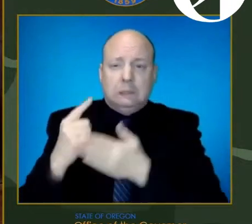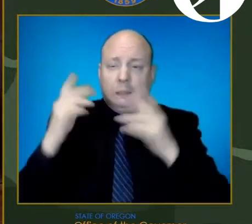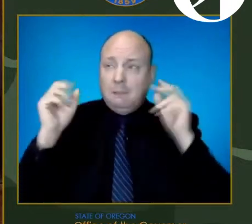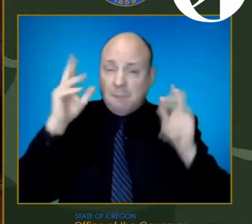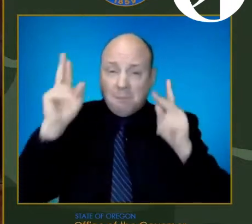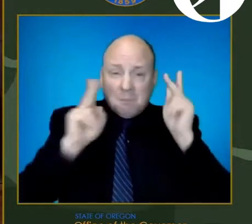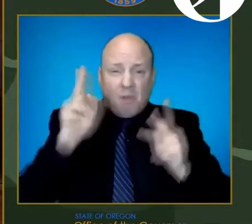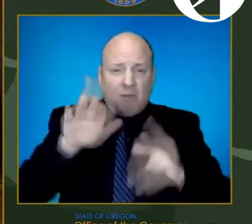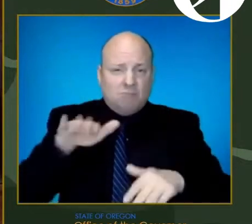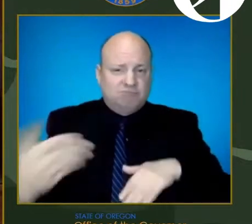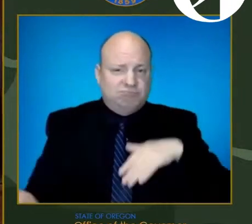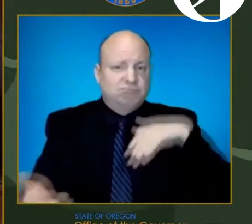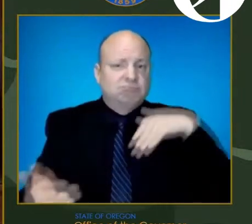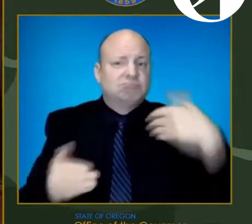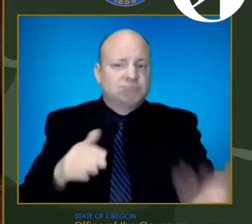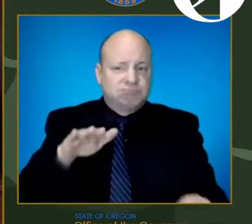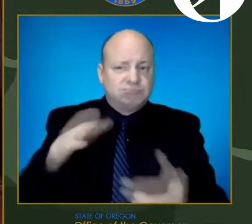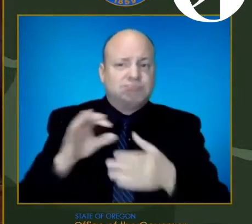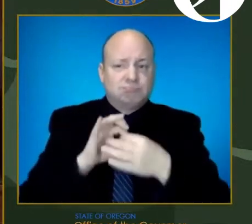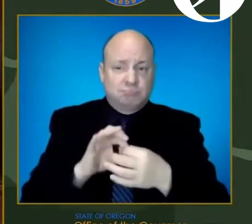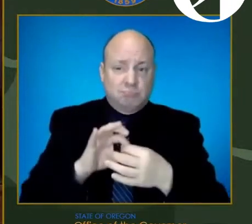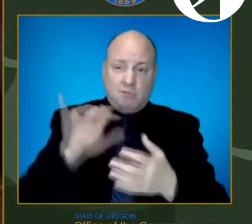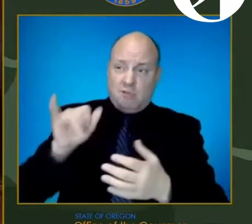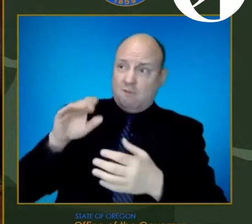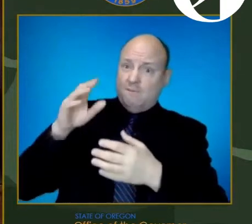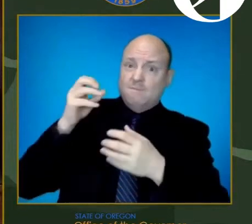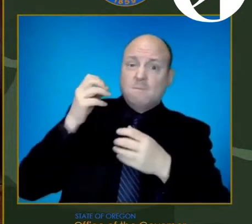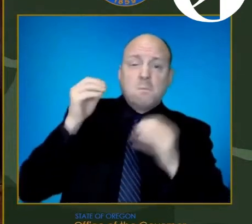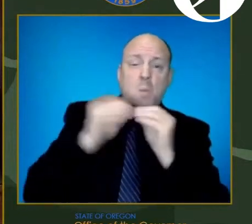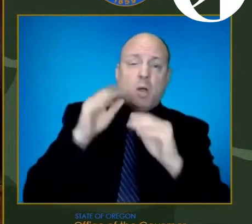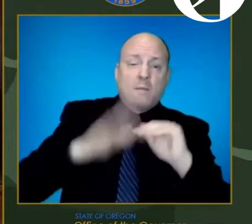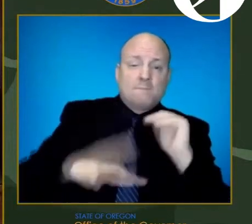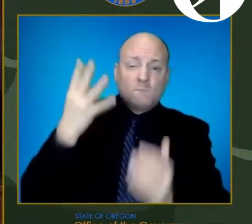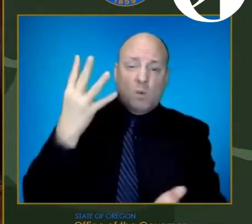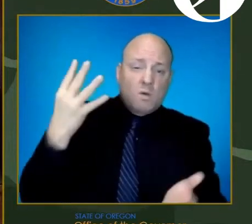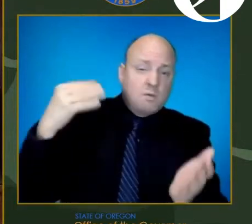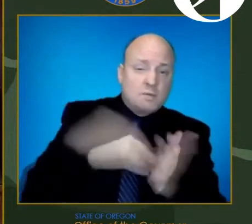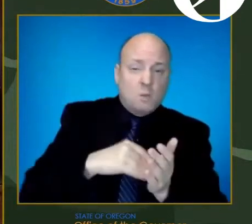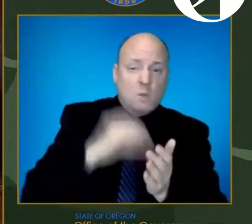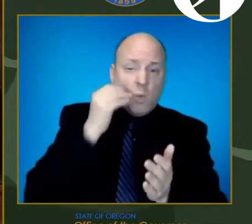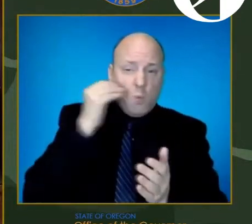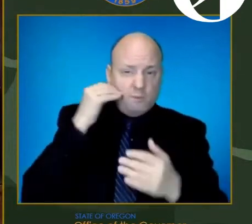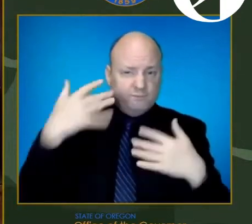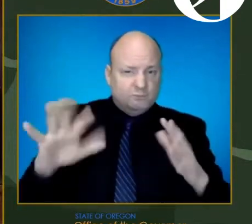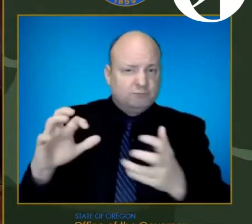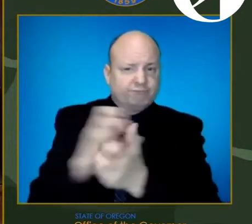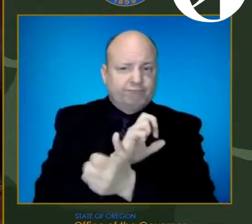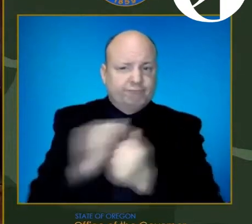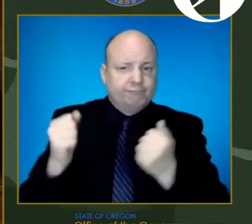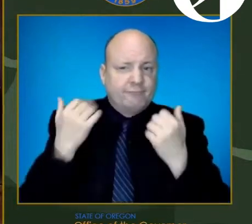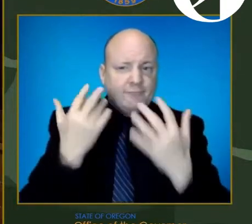more than 4,000 homes. More than 1.2 million acres burned.